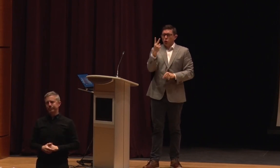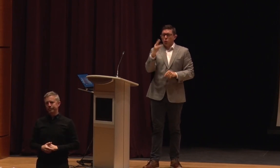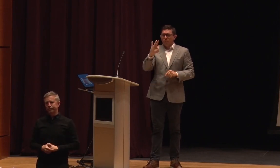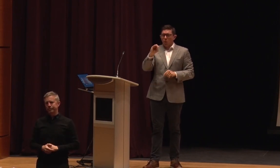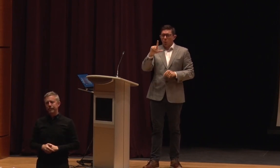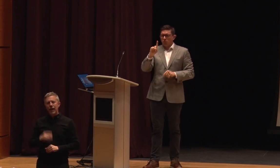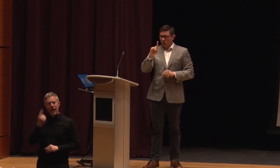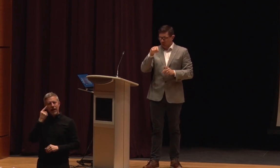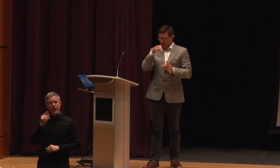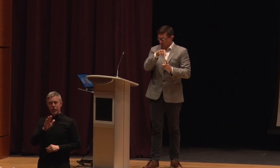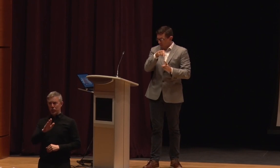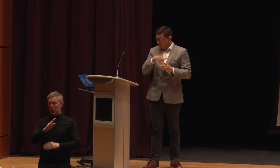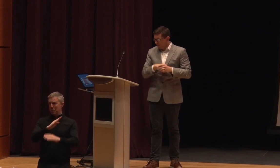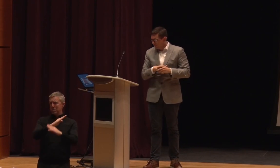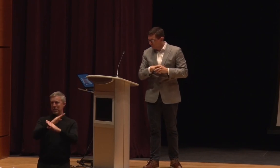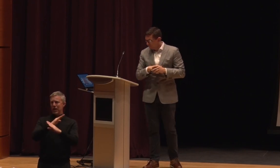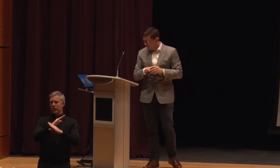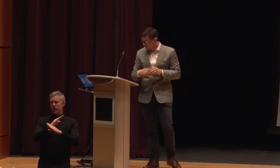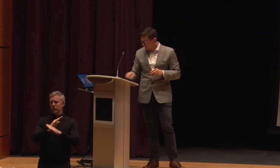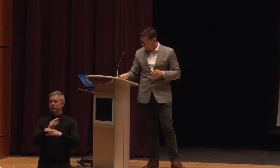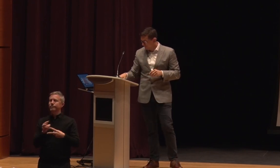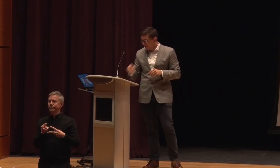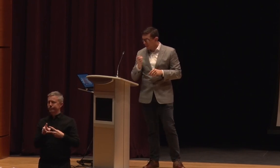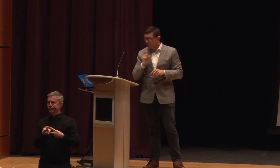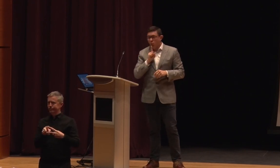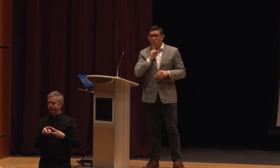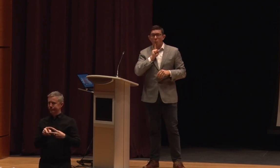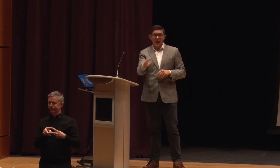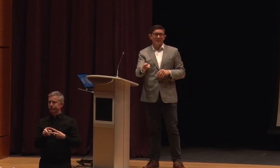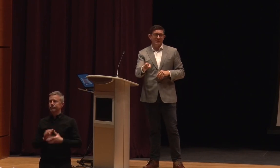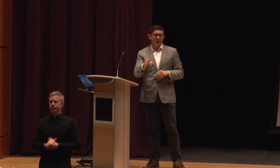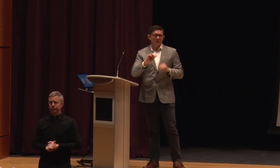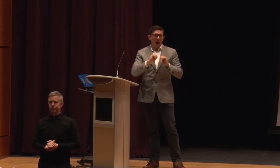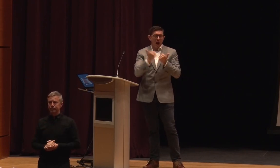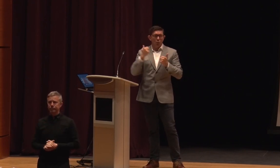the barrier for her were twofold.